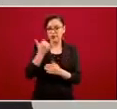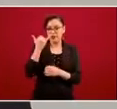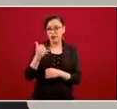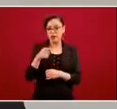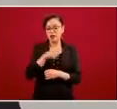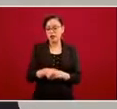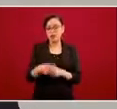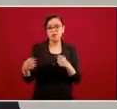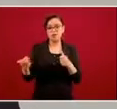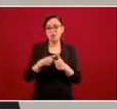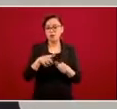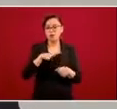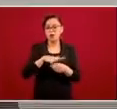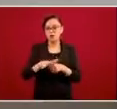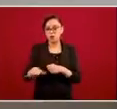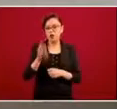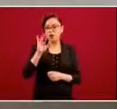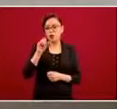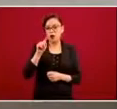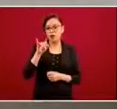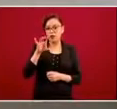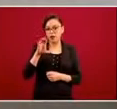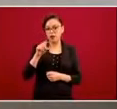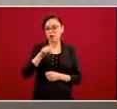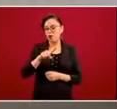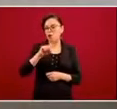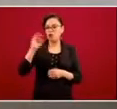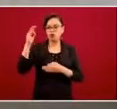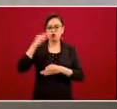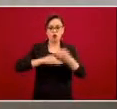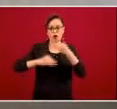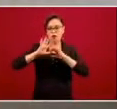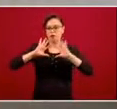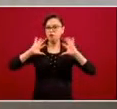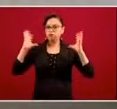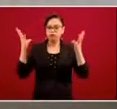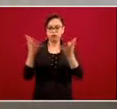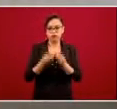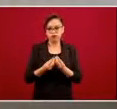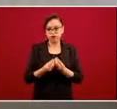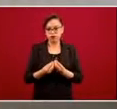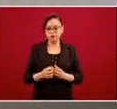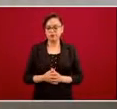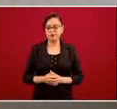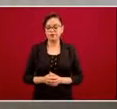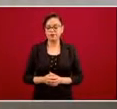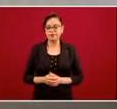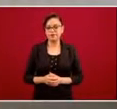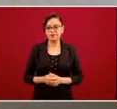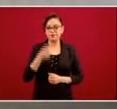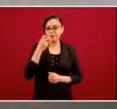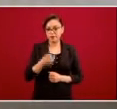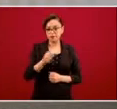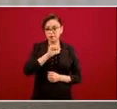legal, and bioethical administration of human and material resources.